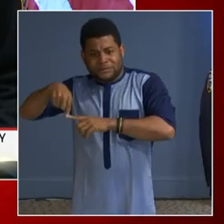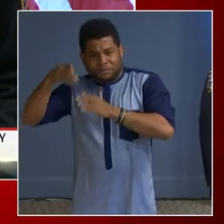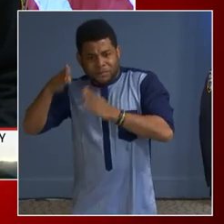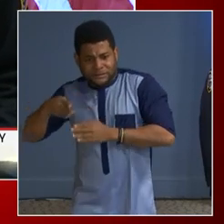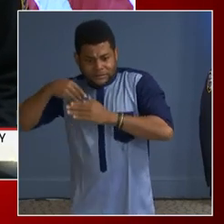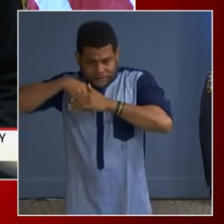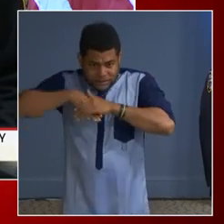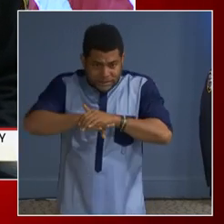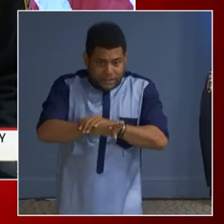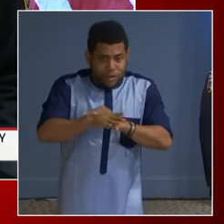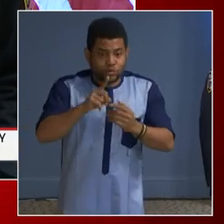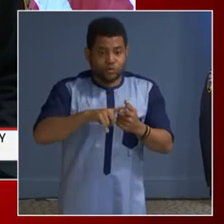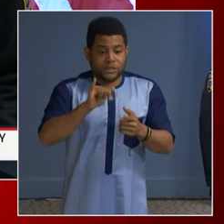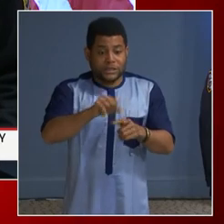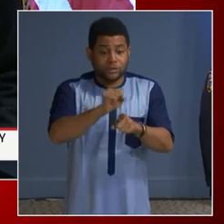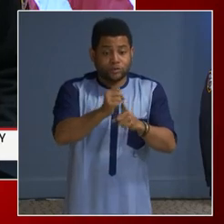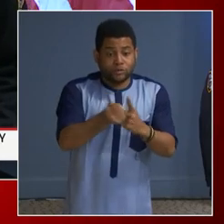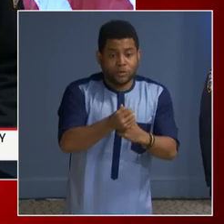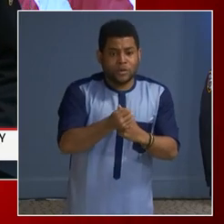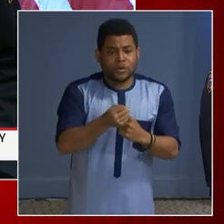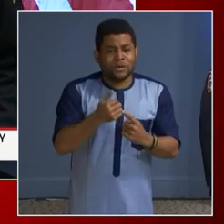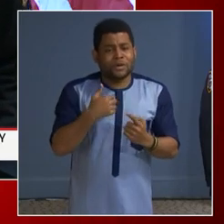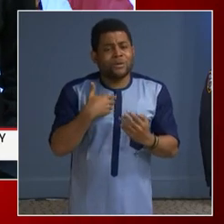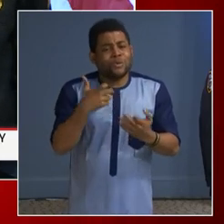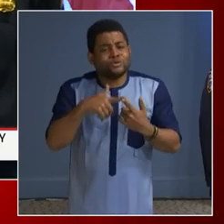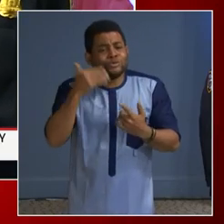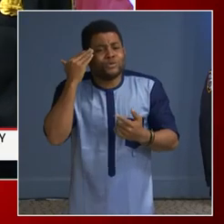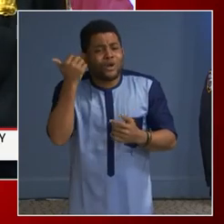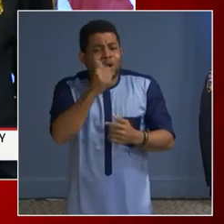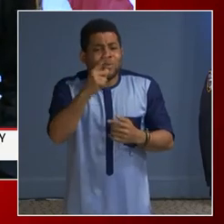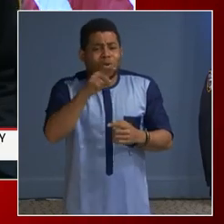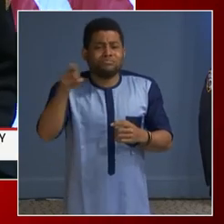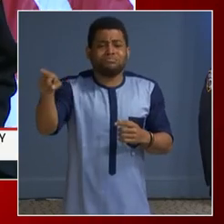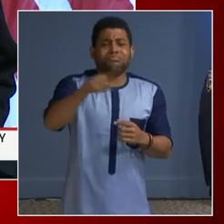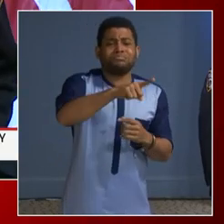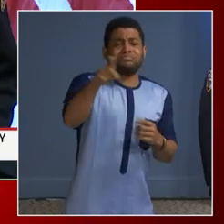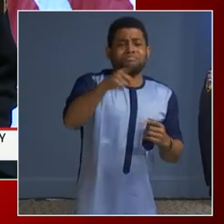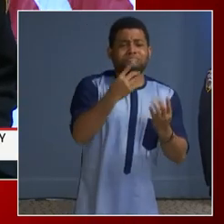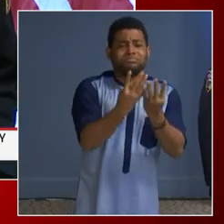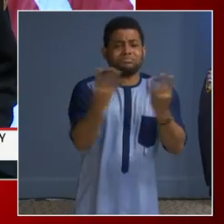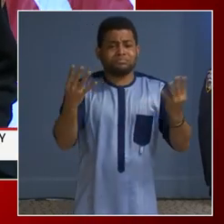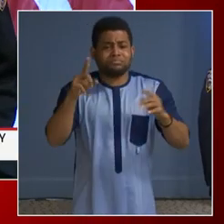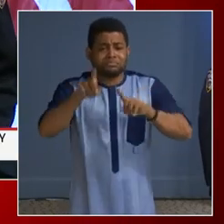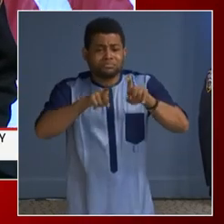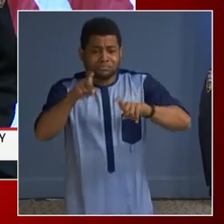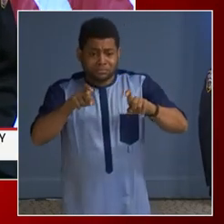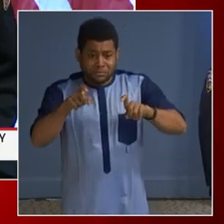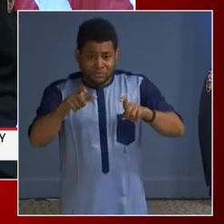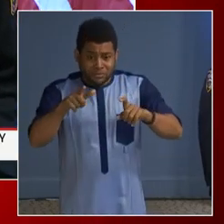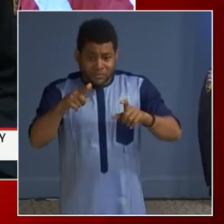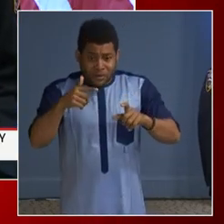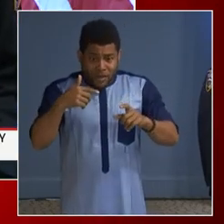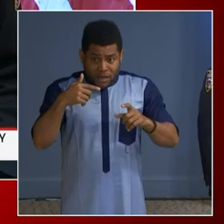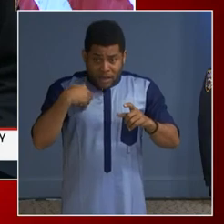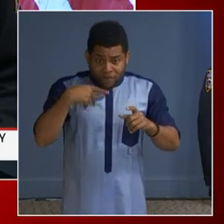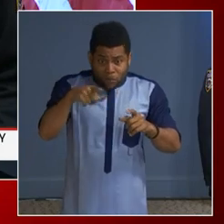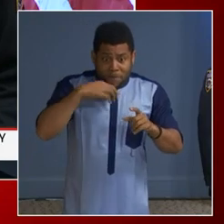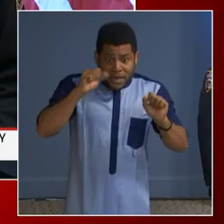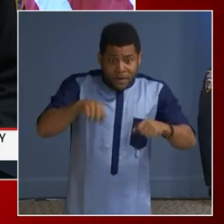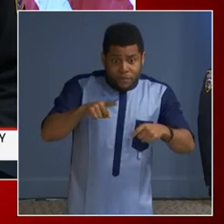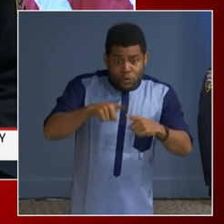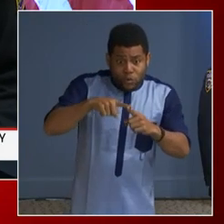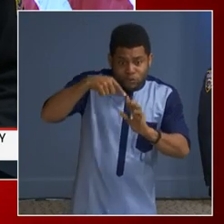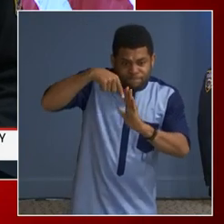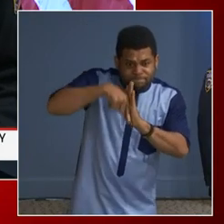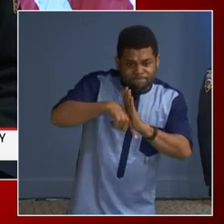I wanted to know for anybody up there at the podium, has that happened at this point? Have we been able to dig deep enough to see how it